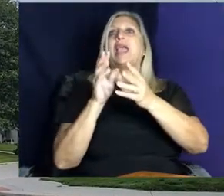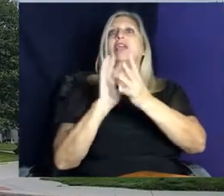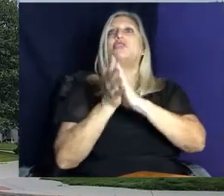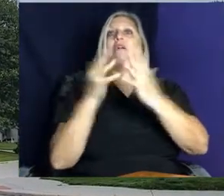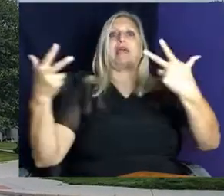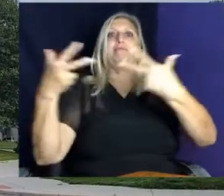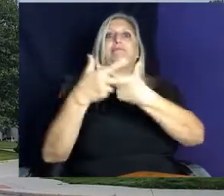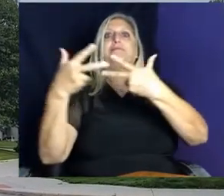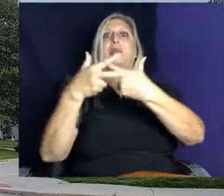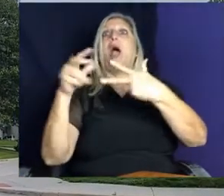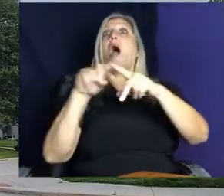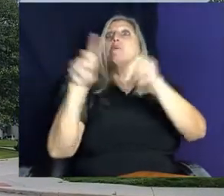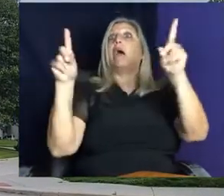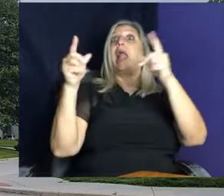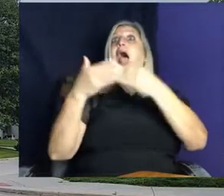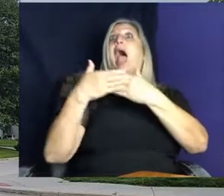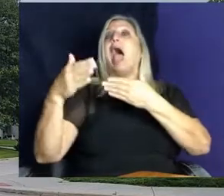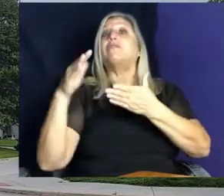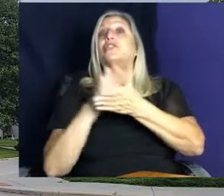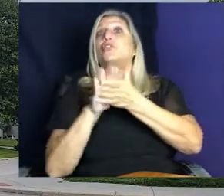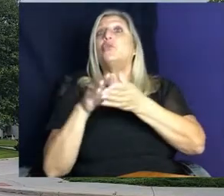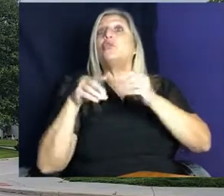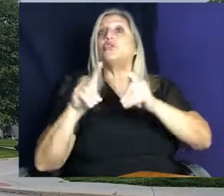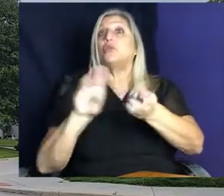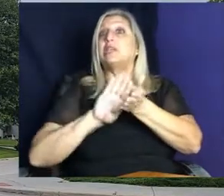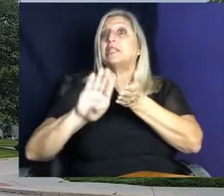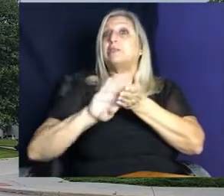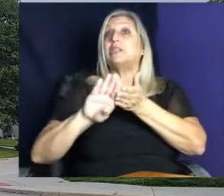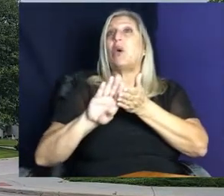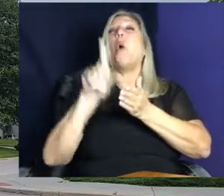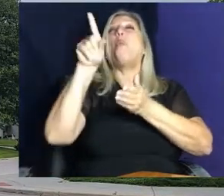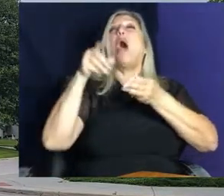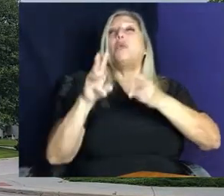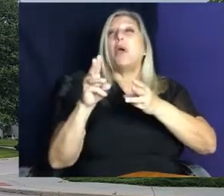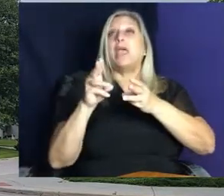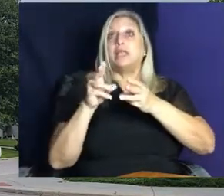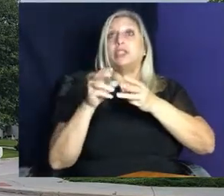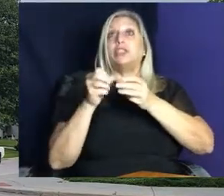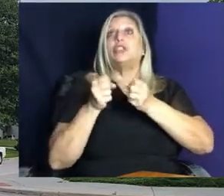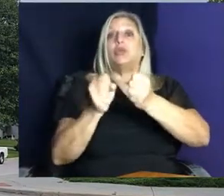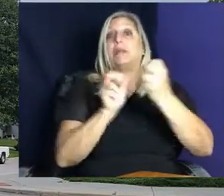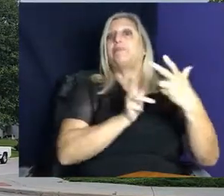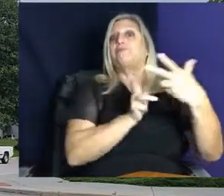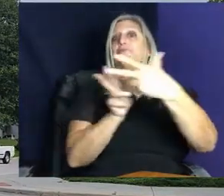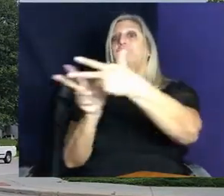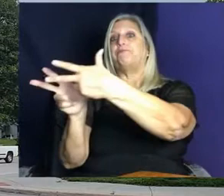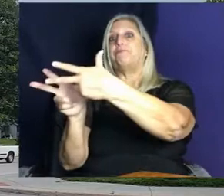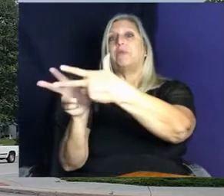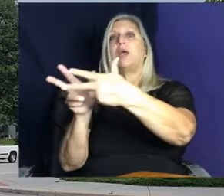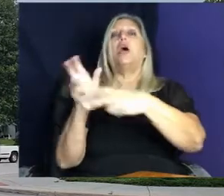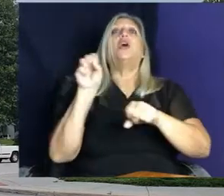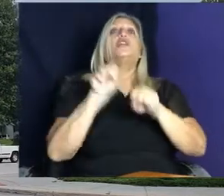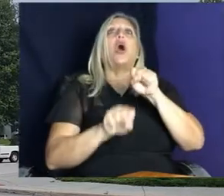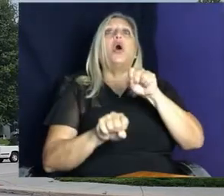traffic, but after school during dismissal it is a one-way street. So in the